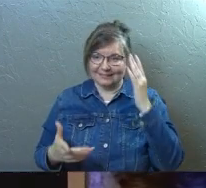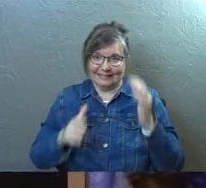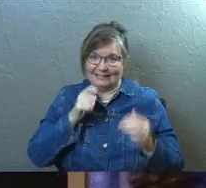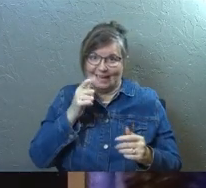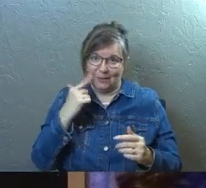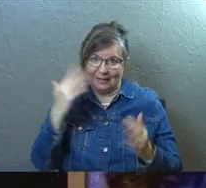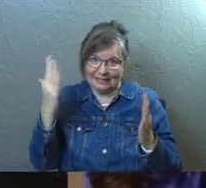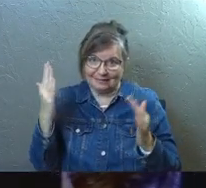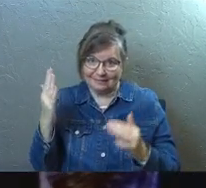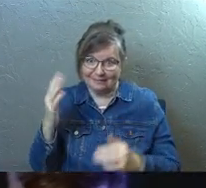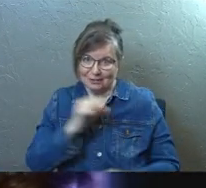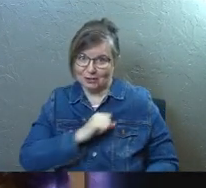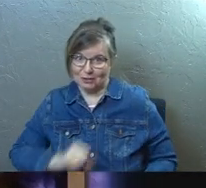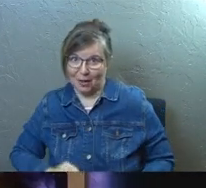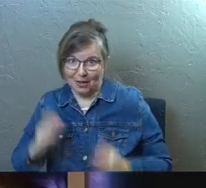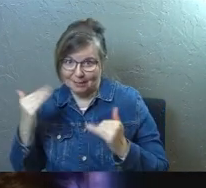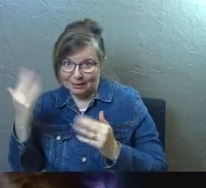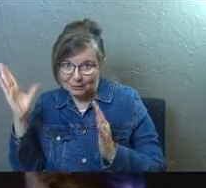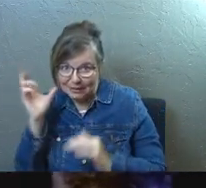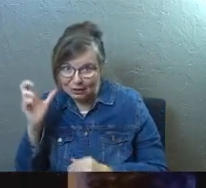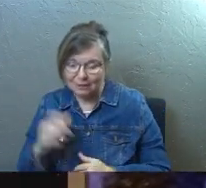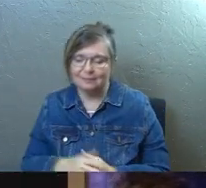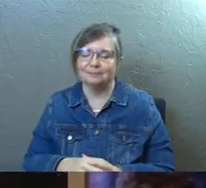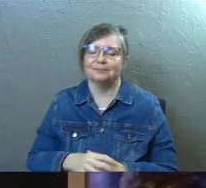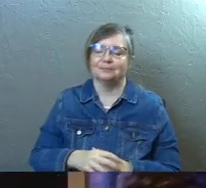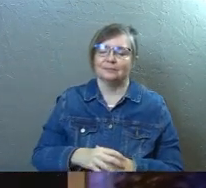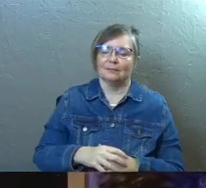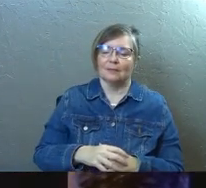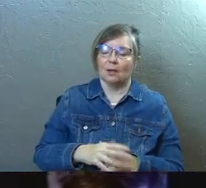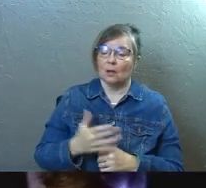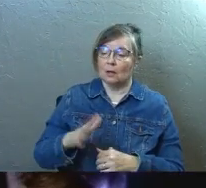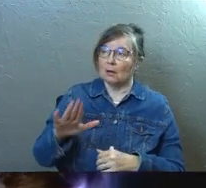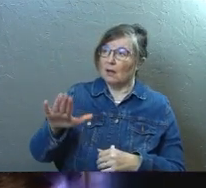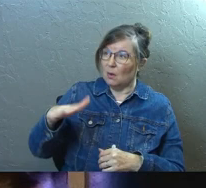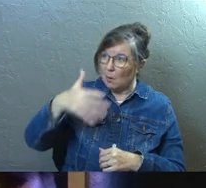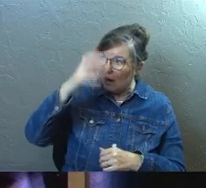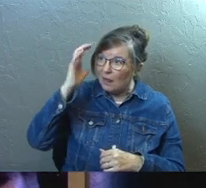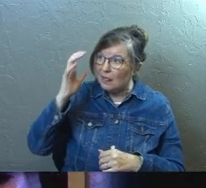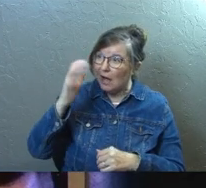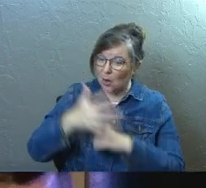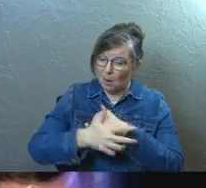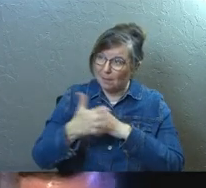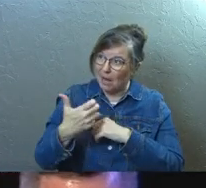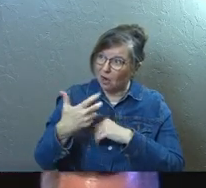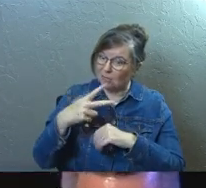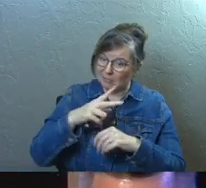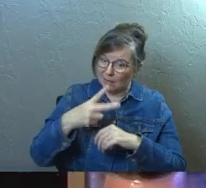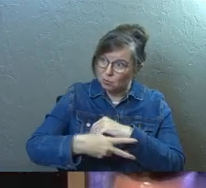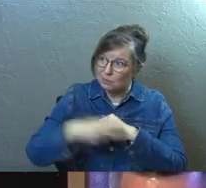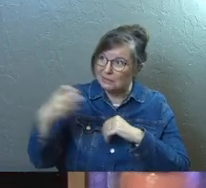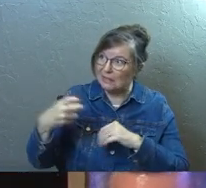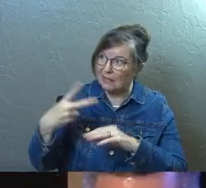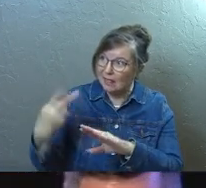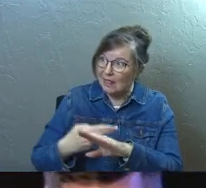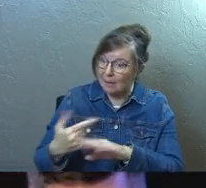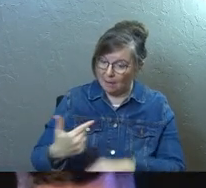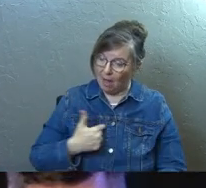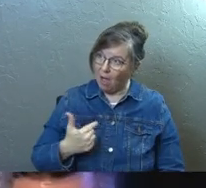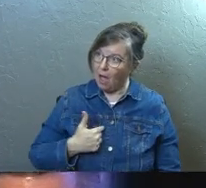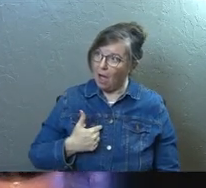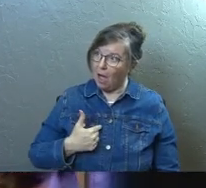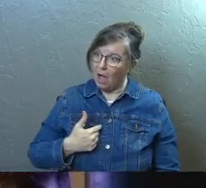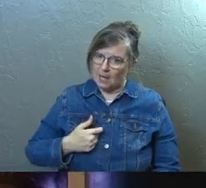It's not what he expected to hear, so keep listening. Verse 34, when a lion or bear comes to steal a lamb from the flock, David says,